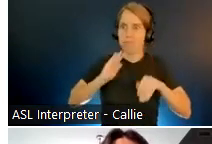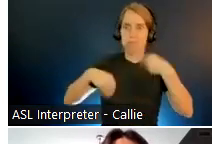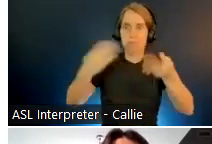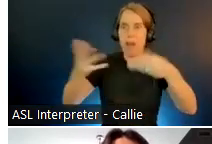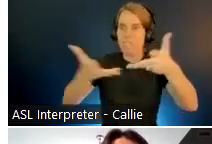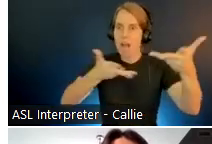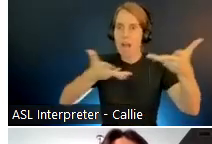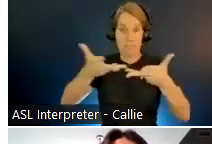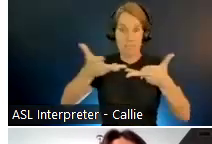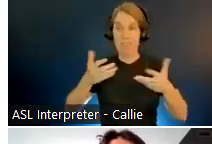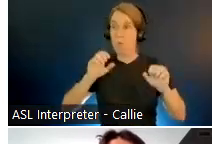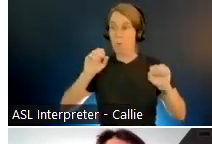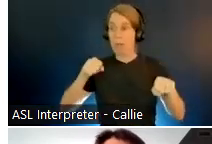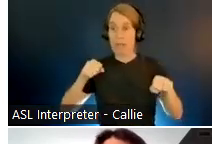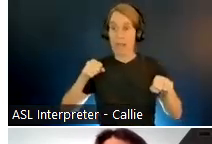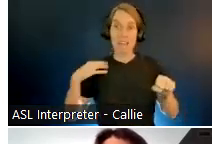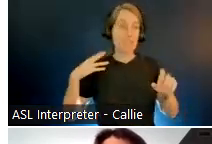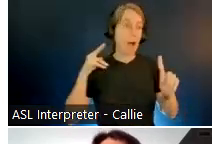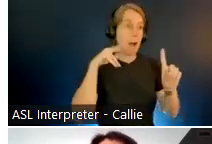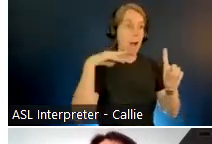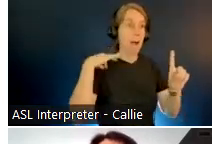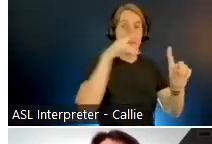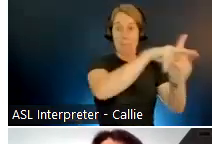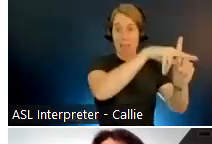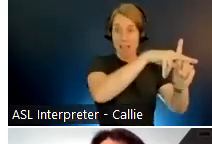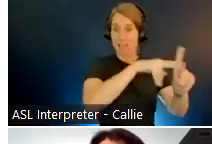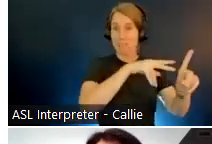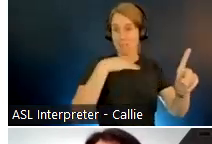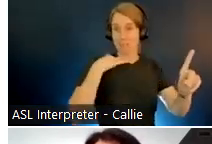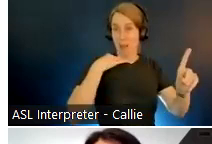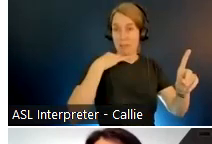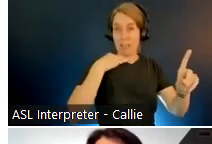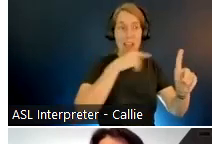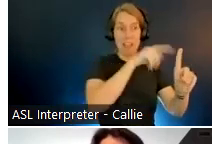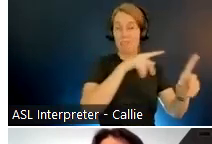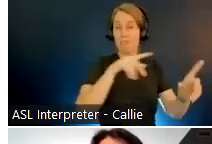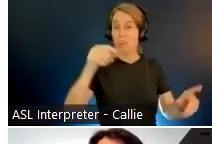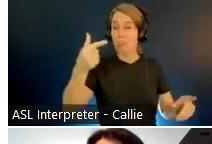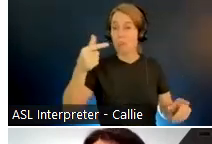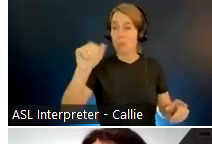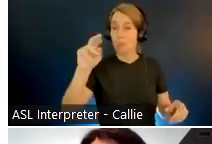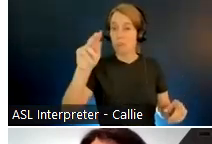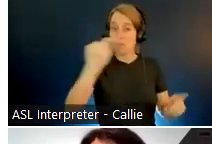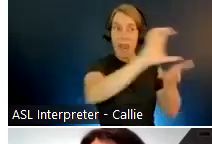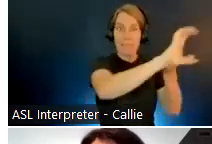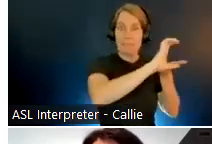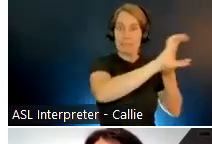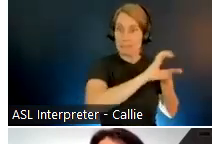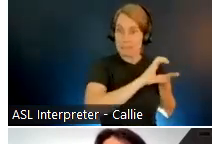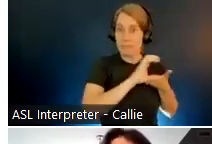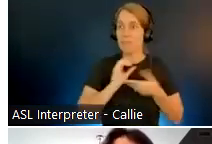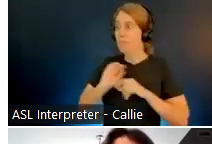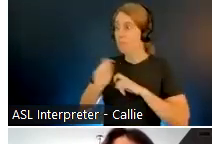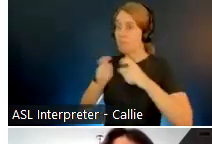to apply for grants and additional funding because of some of the barriers that we've seen people with disabilities face,